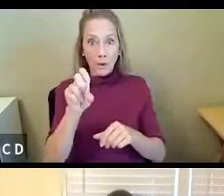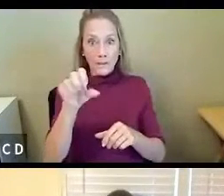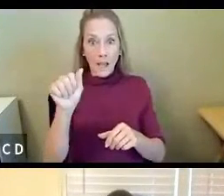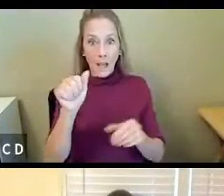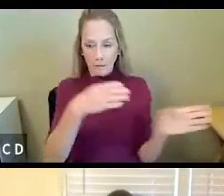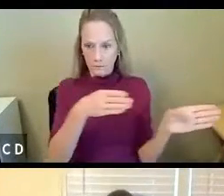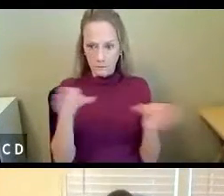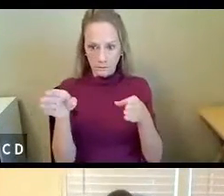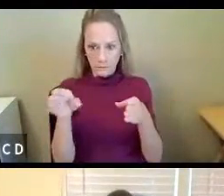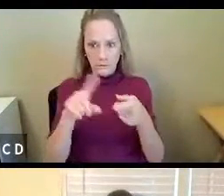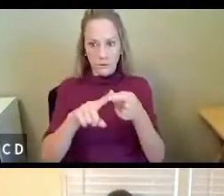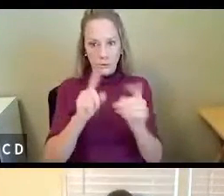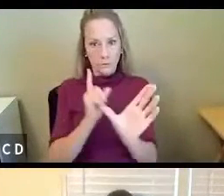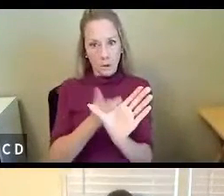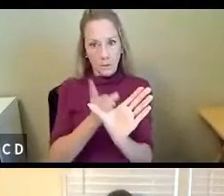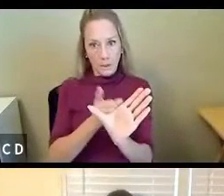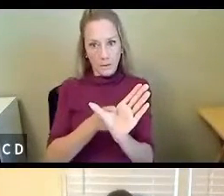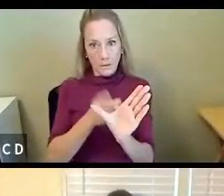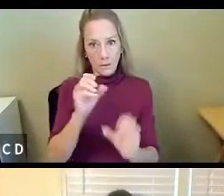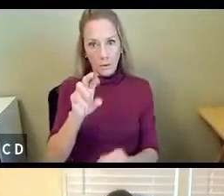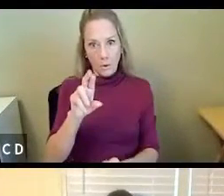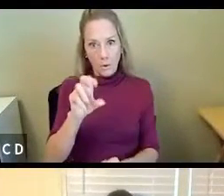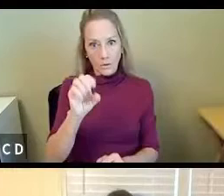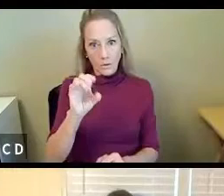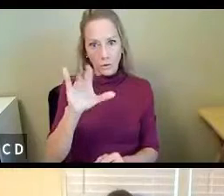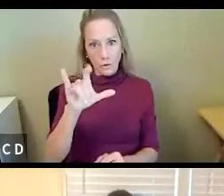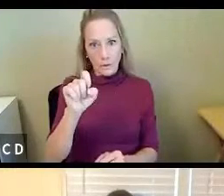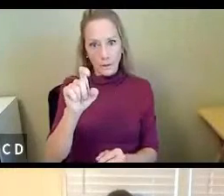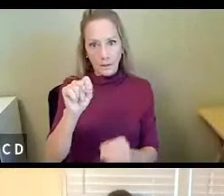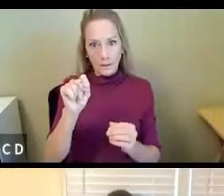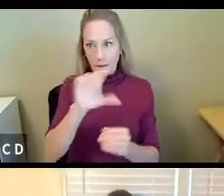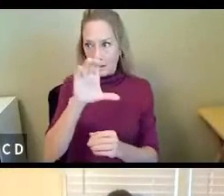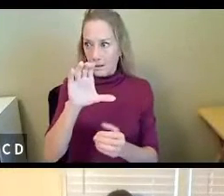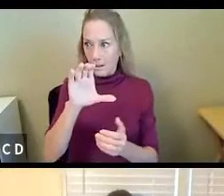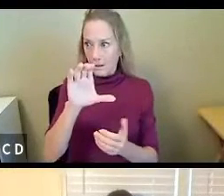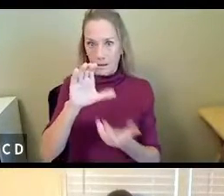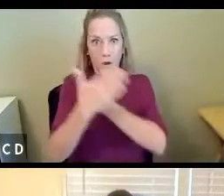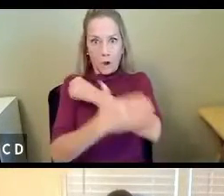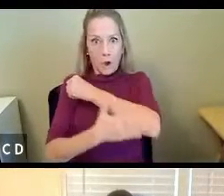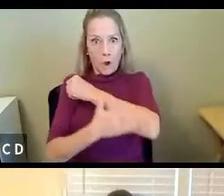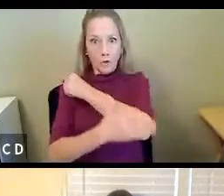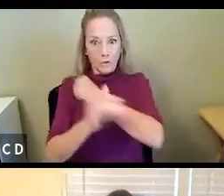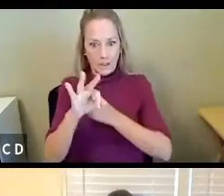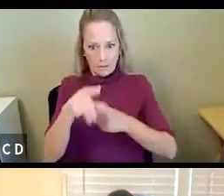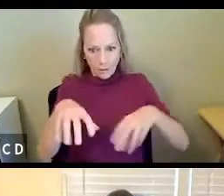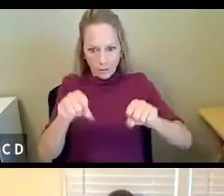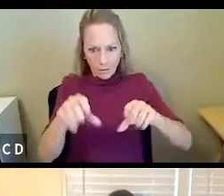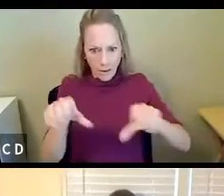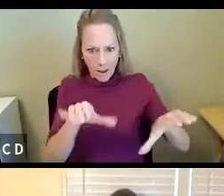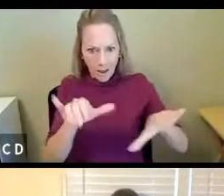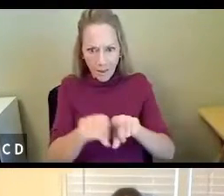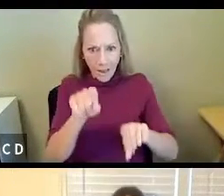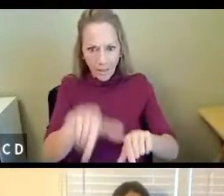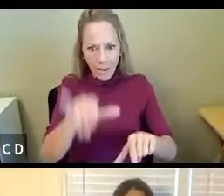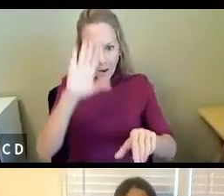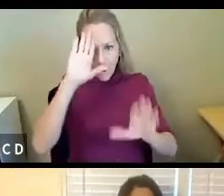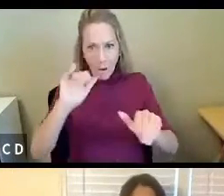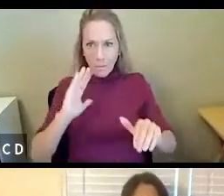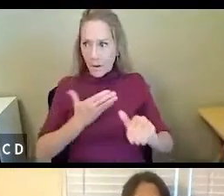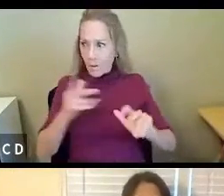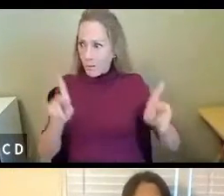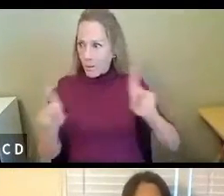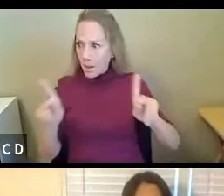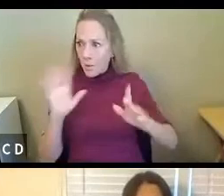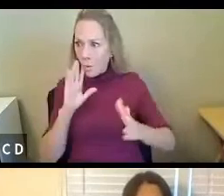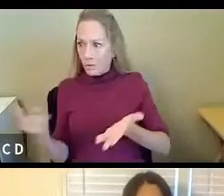a communist or socialist country if you want to act the way you do. I hope the public and our media will rise up and hold this